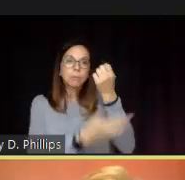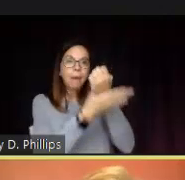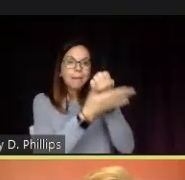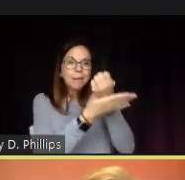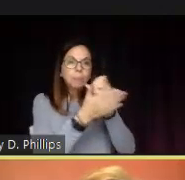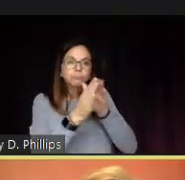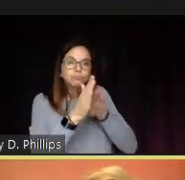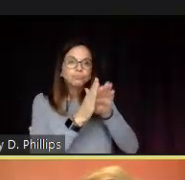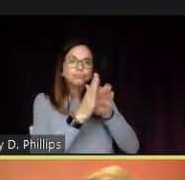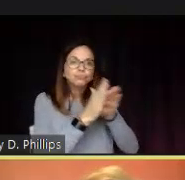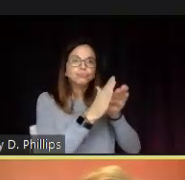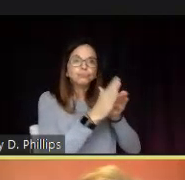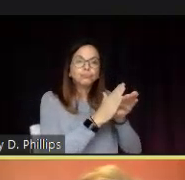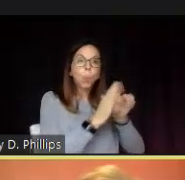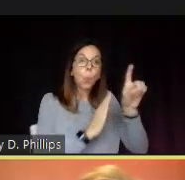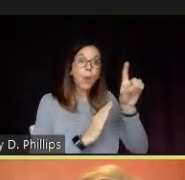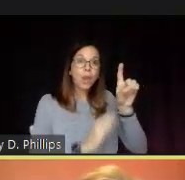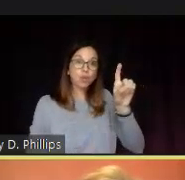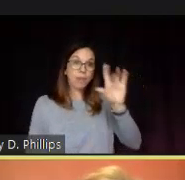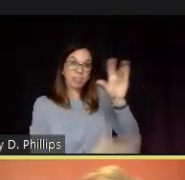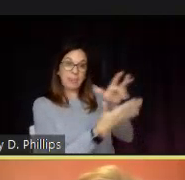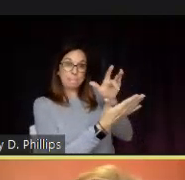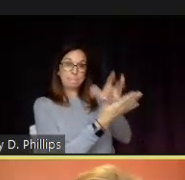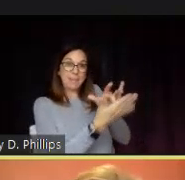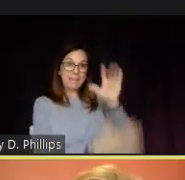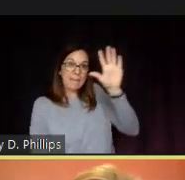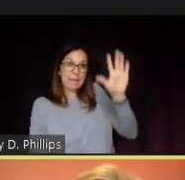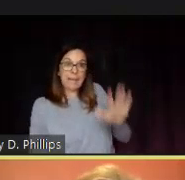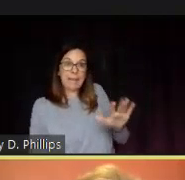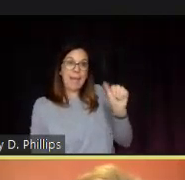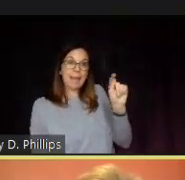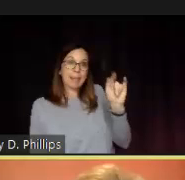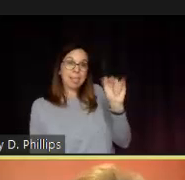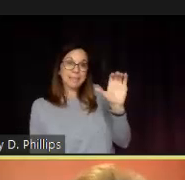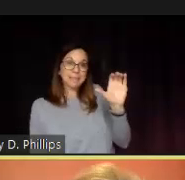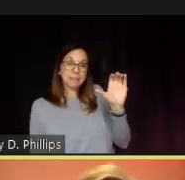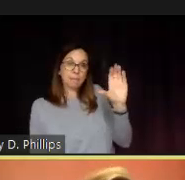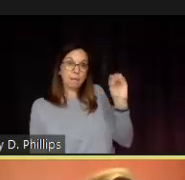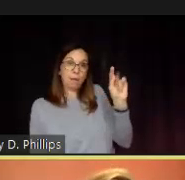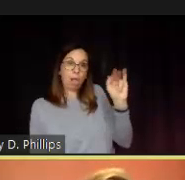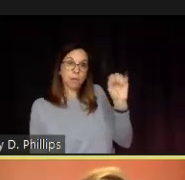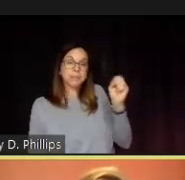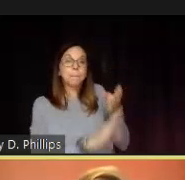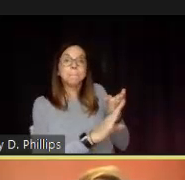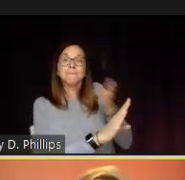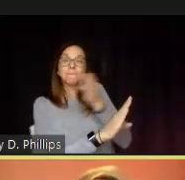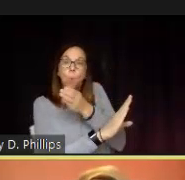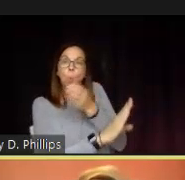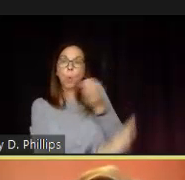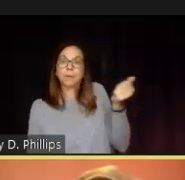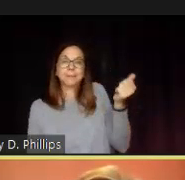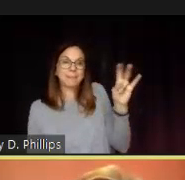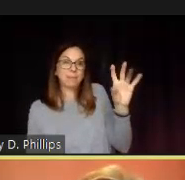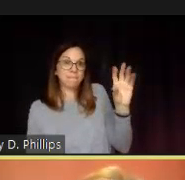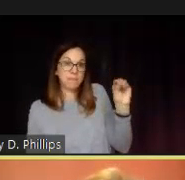development in the mid-Atlantic colonies before 1750? Okay, and so my question is, do